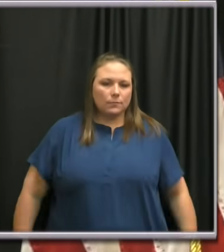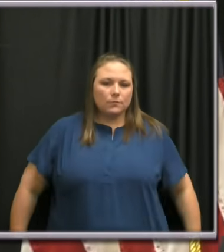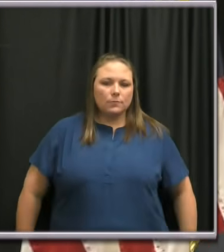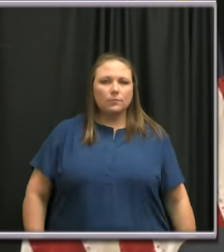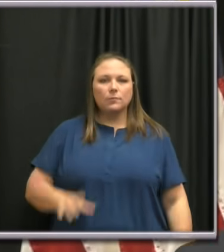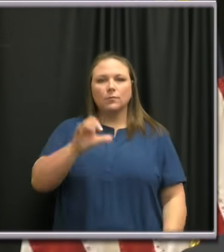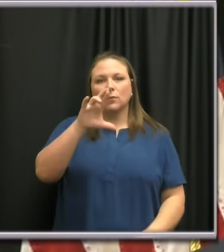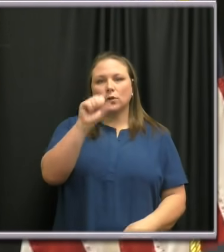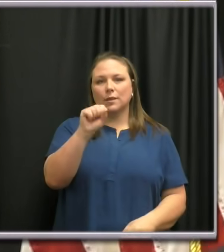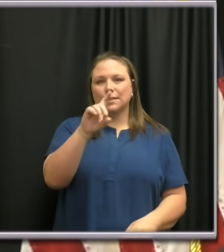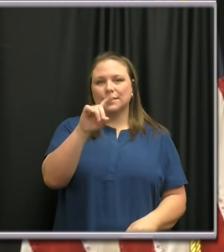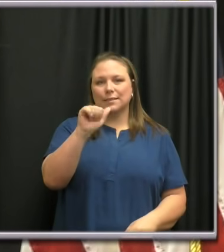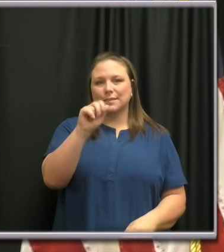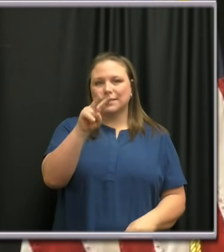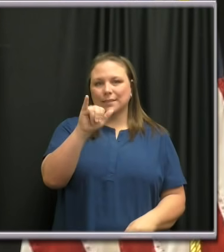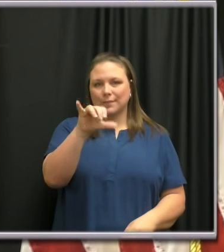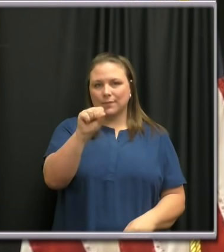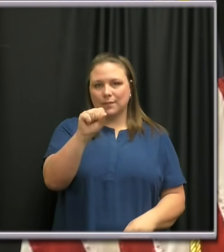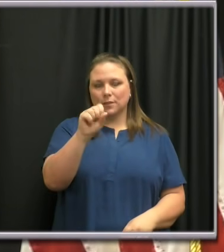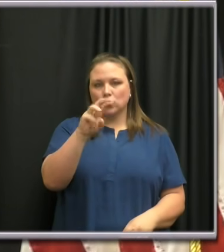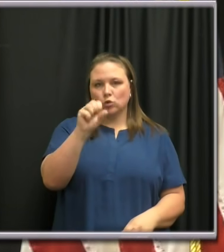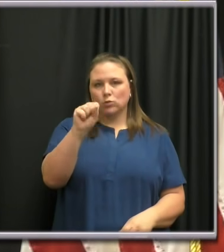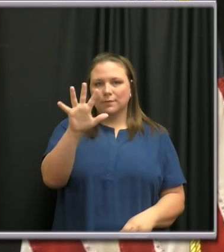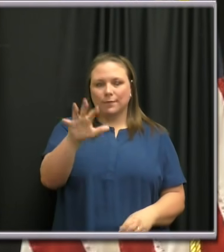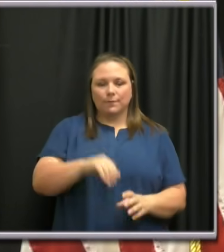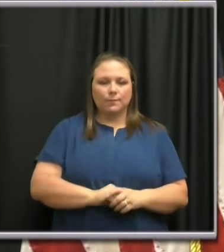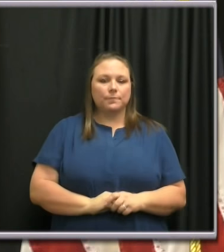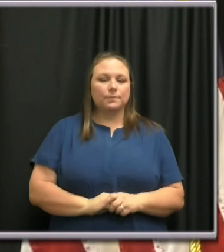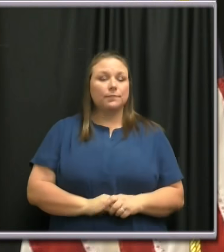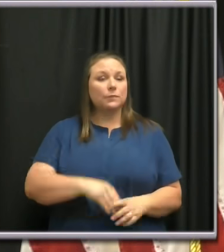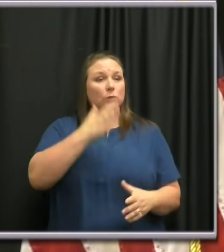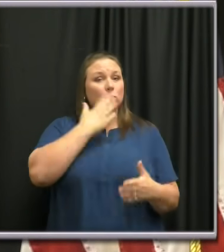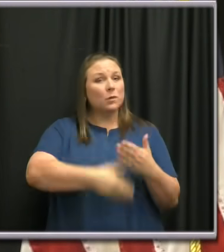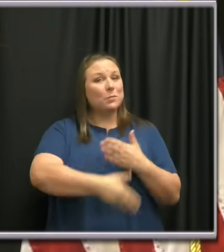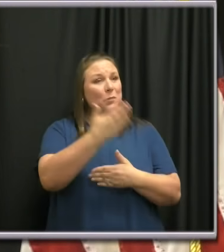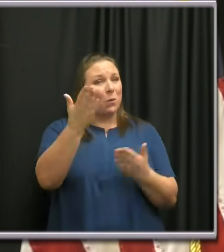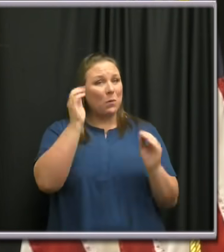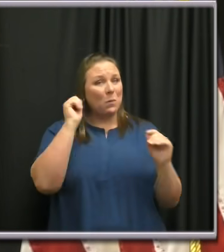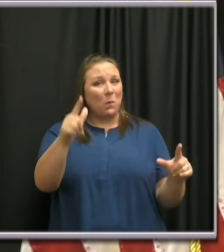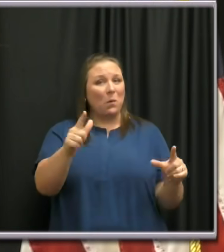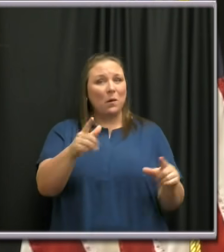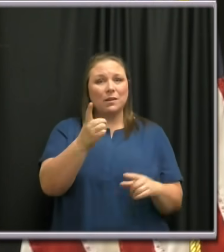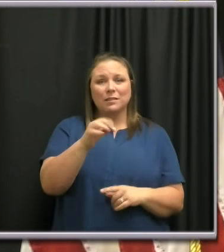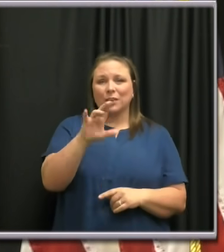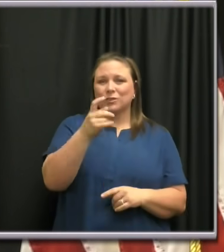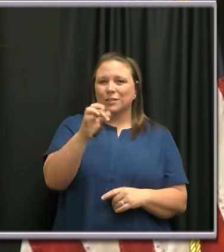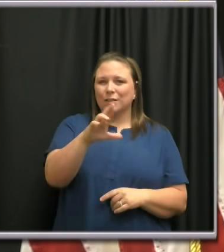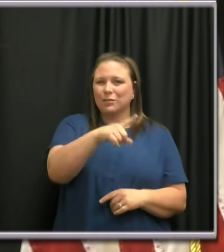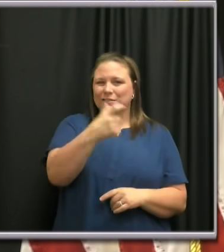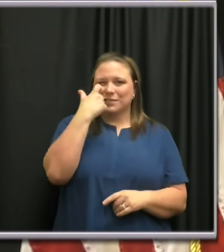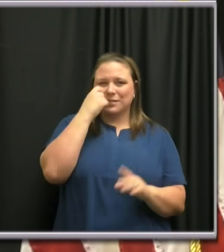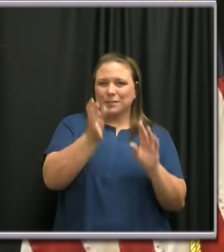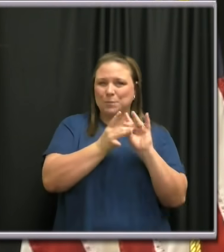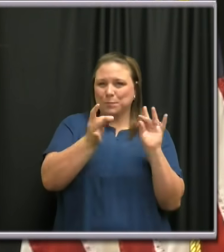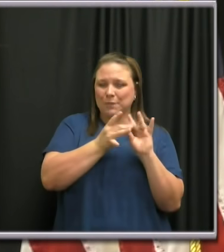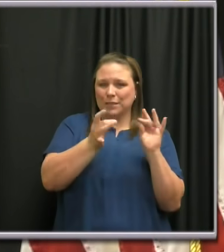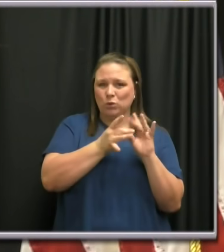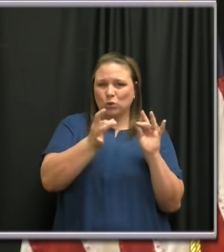Chris Davis at News Channel 5. Chris? Good morning, everybody. Dr. Hager, you just mentioned that, you know, that